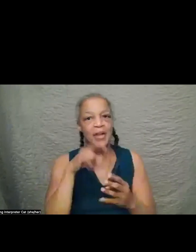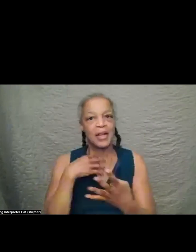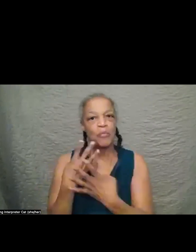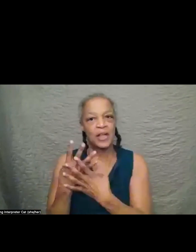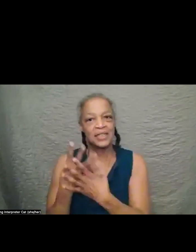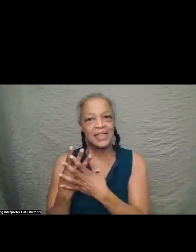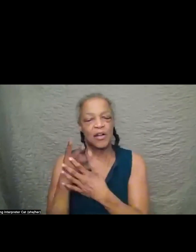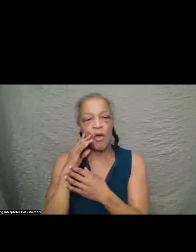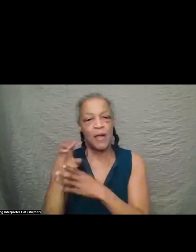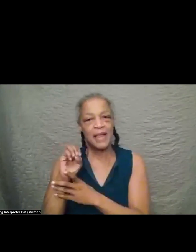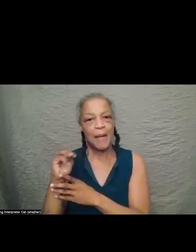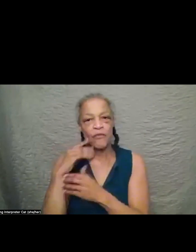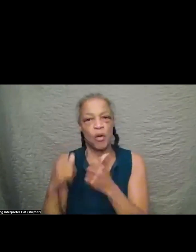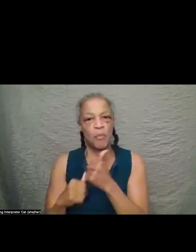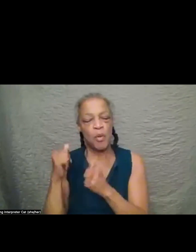majority of cases?